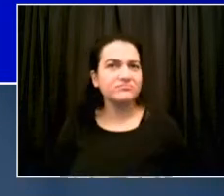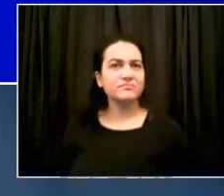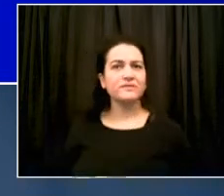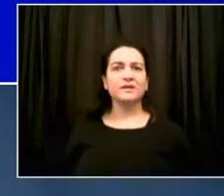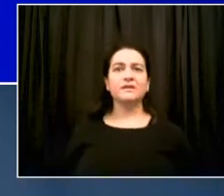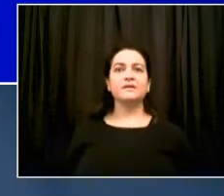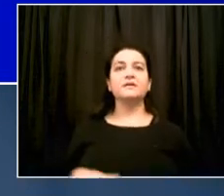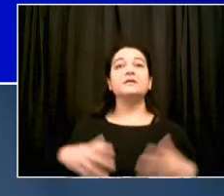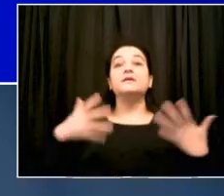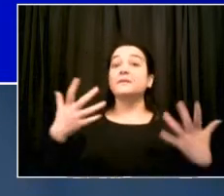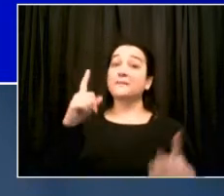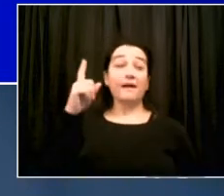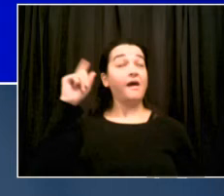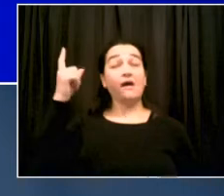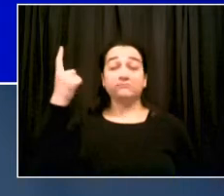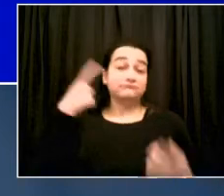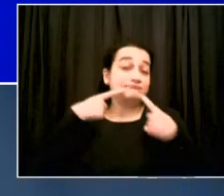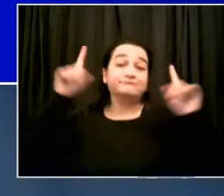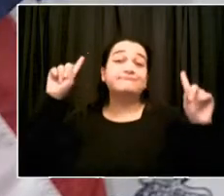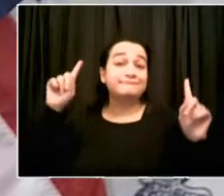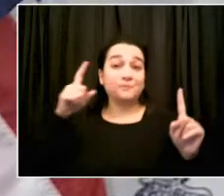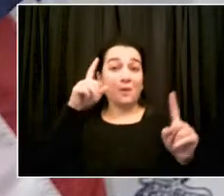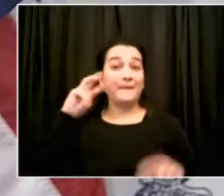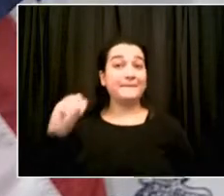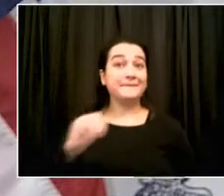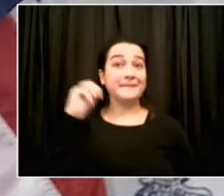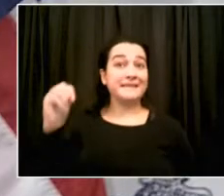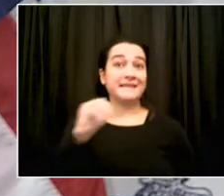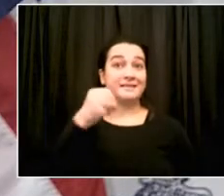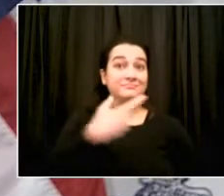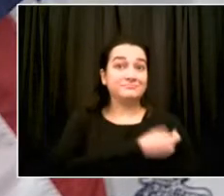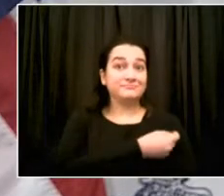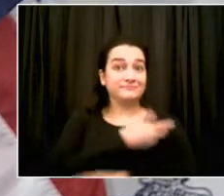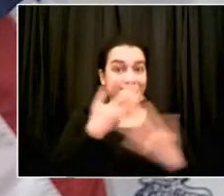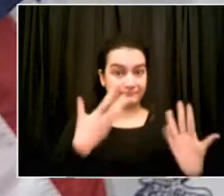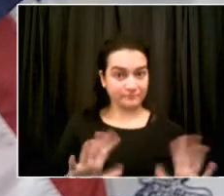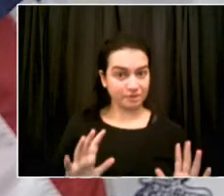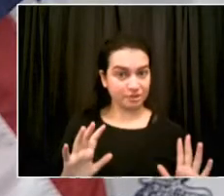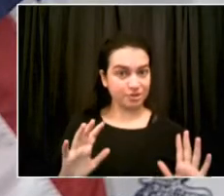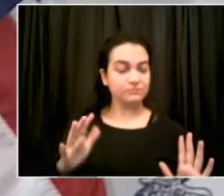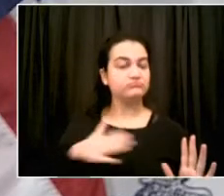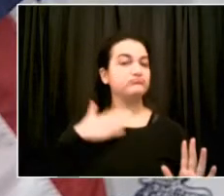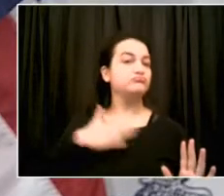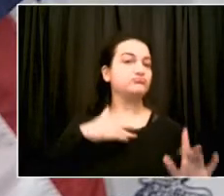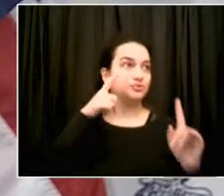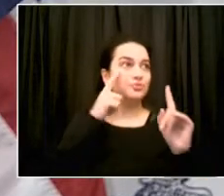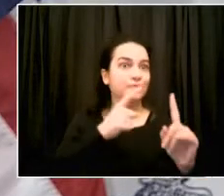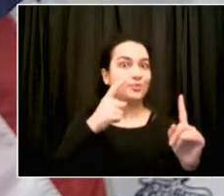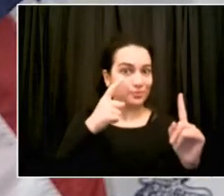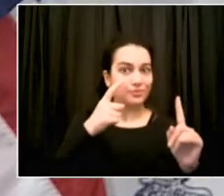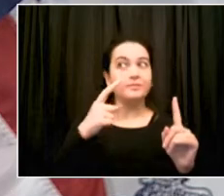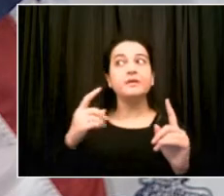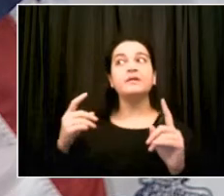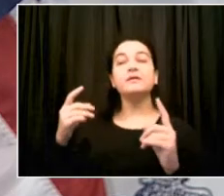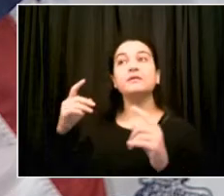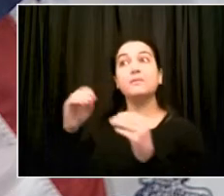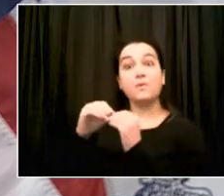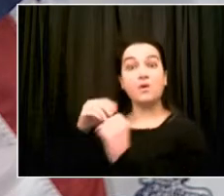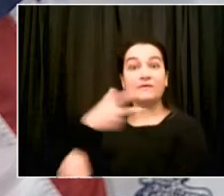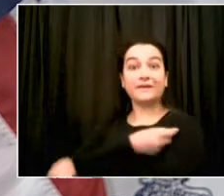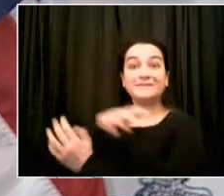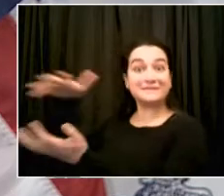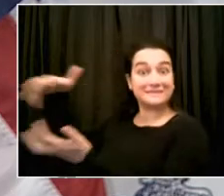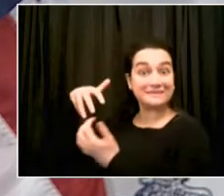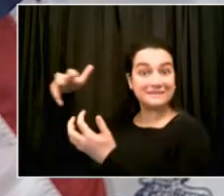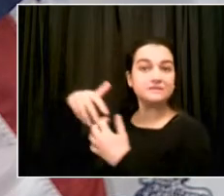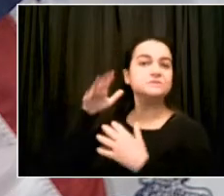more, a lot quicker. Now, when we talk about recovery for all of us, what's more important than